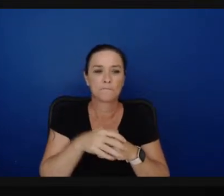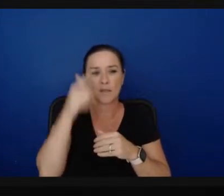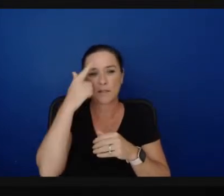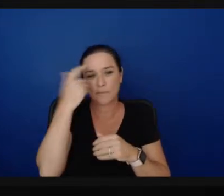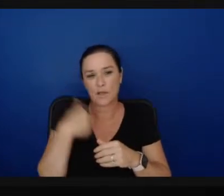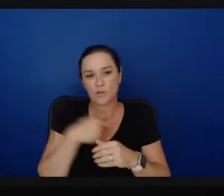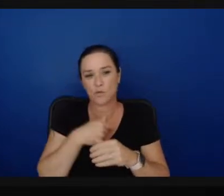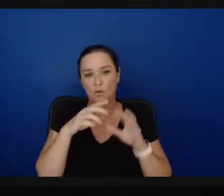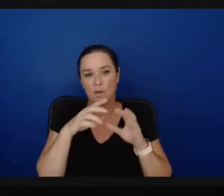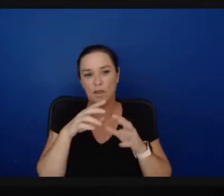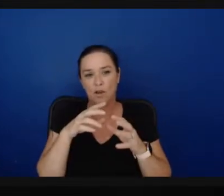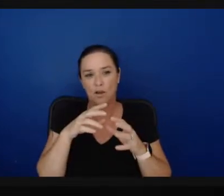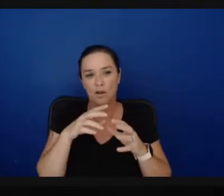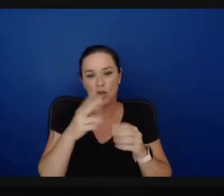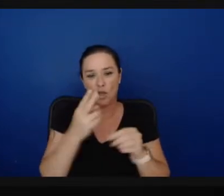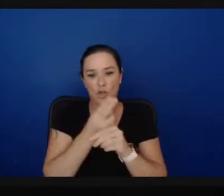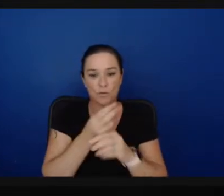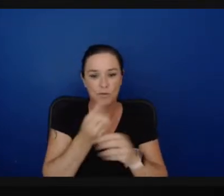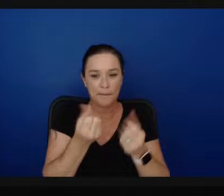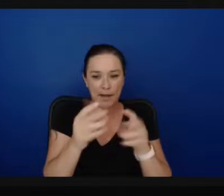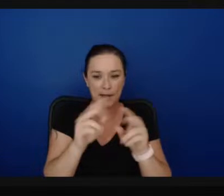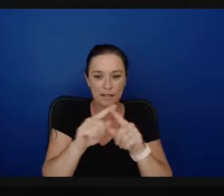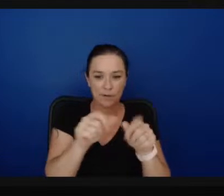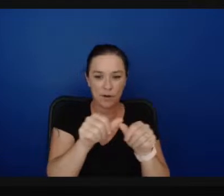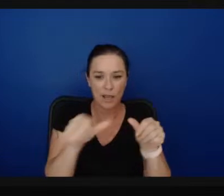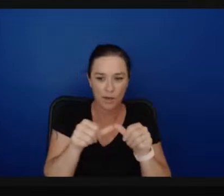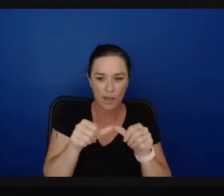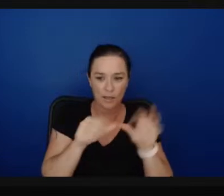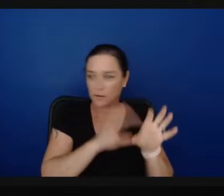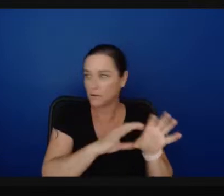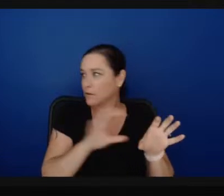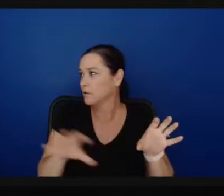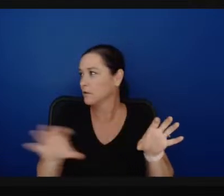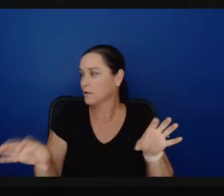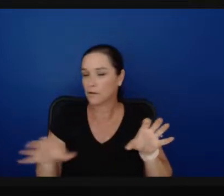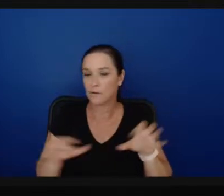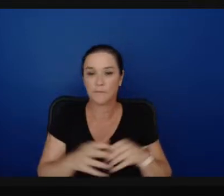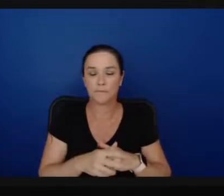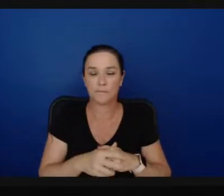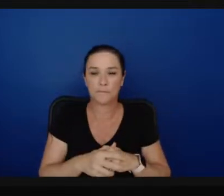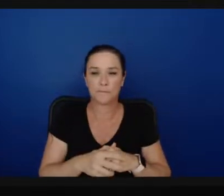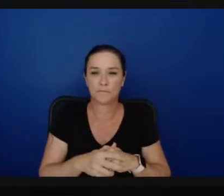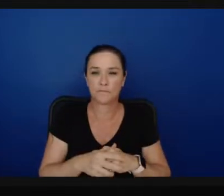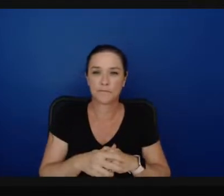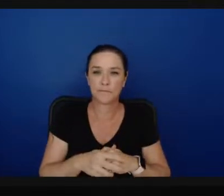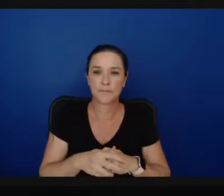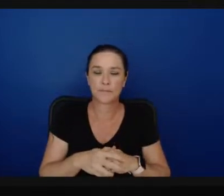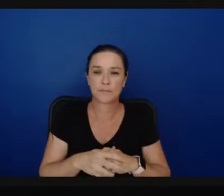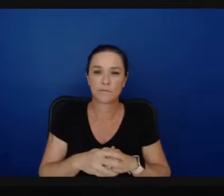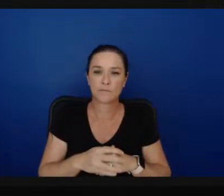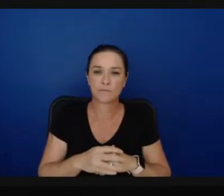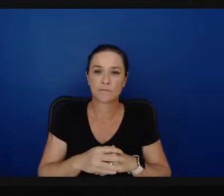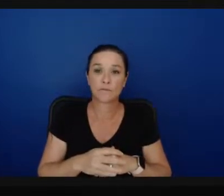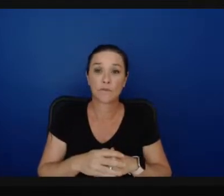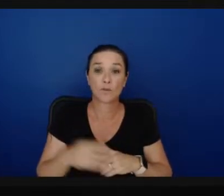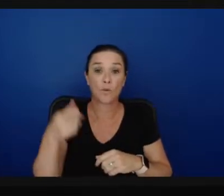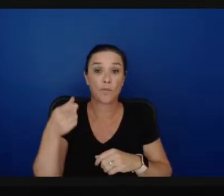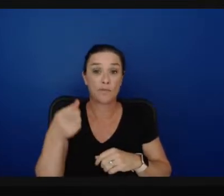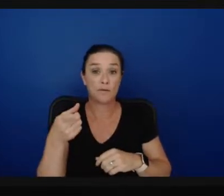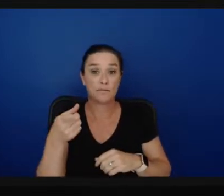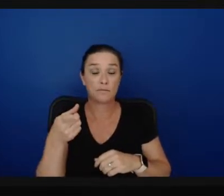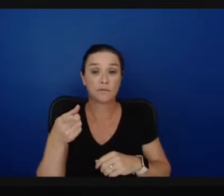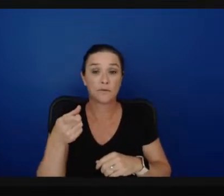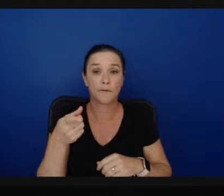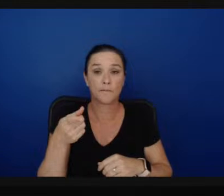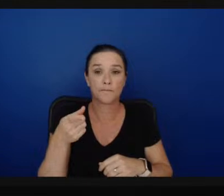combining different areas, right? So what we're seeing here is if we look at where was I? This one right here,